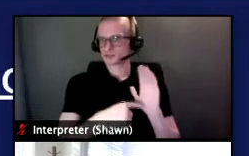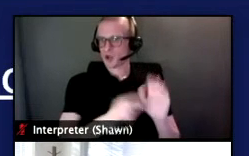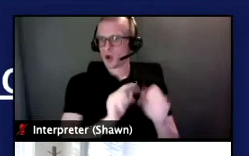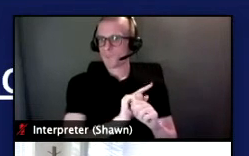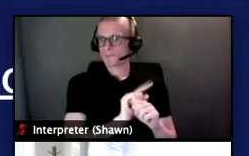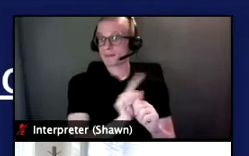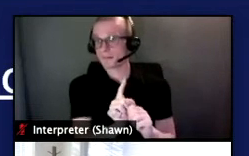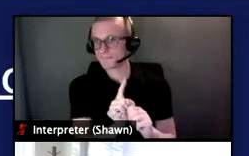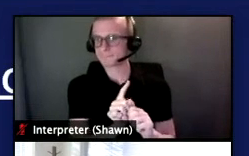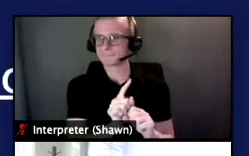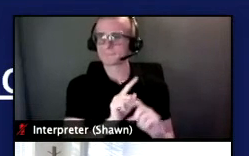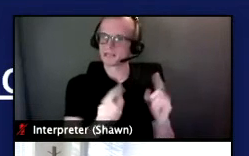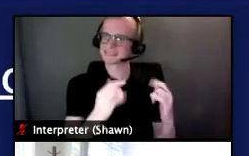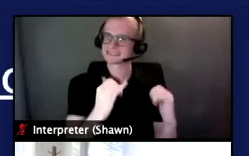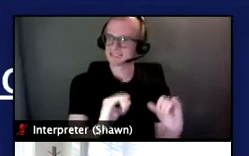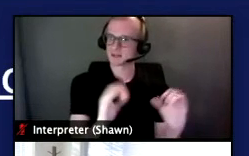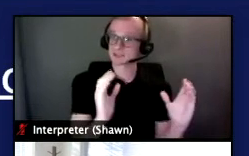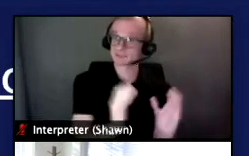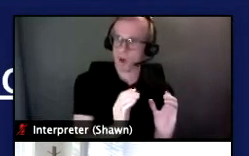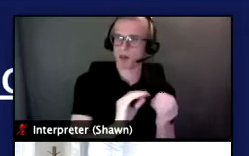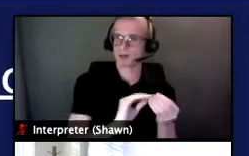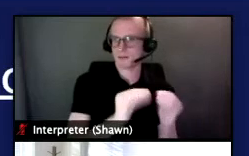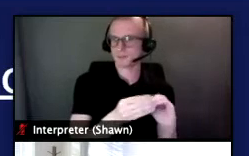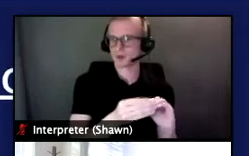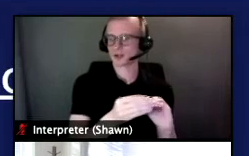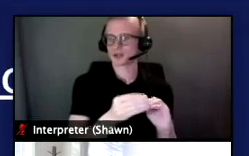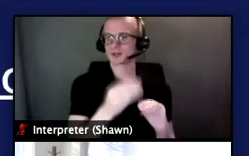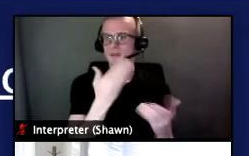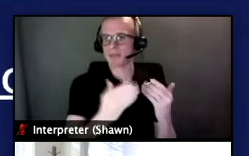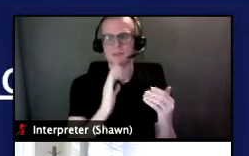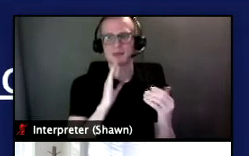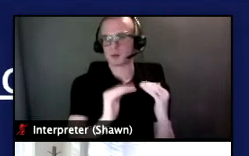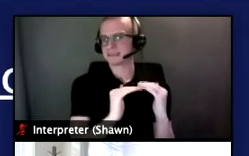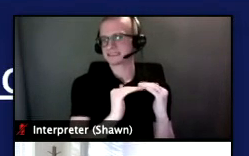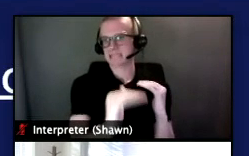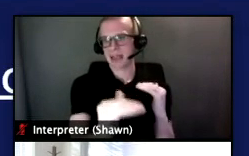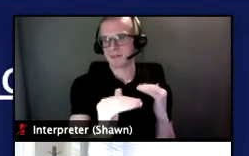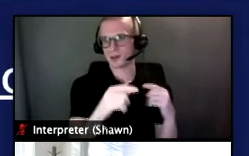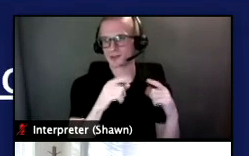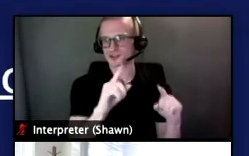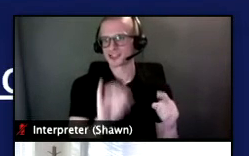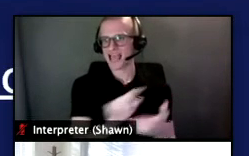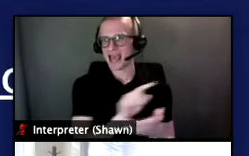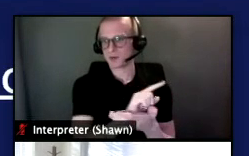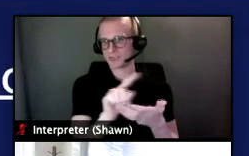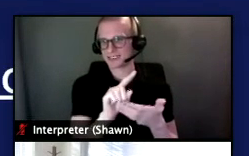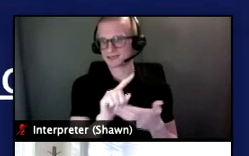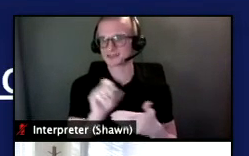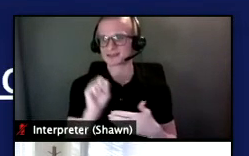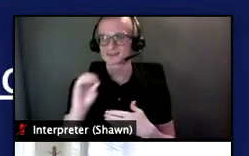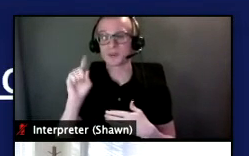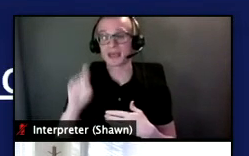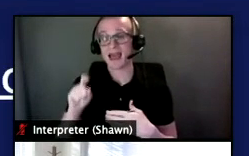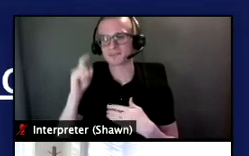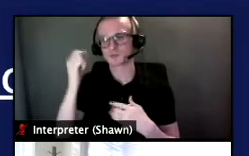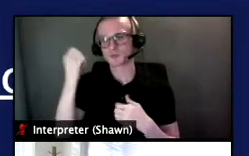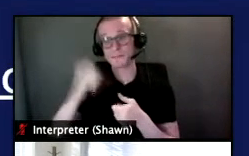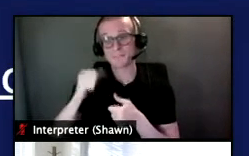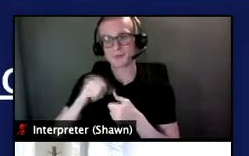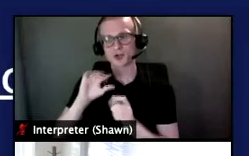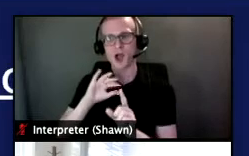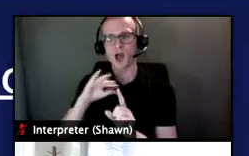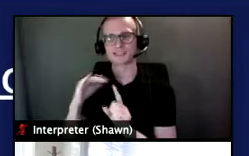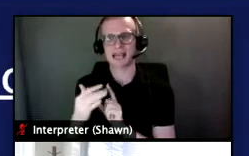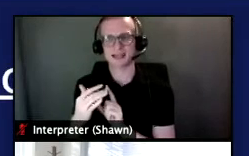of numbers that might actually be stable through the week. So it is important to think about each context and what's happening